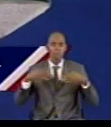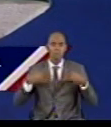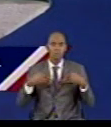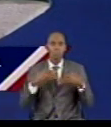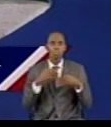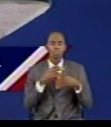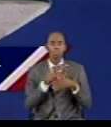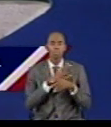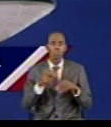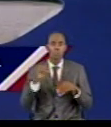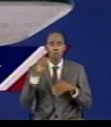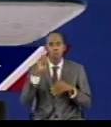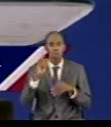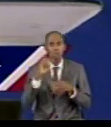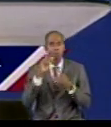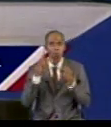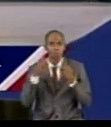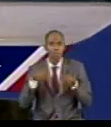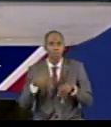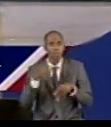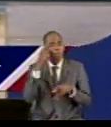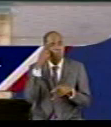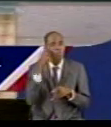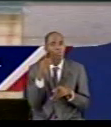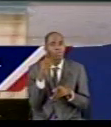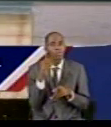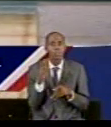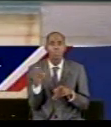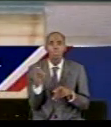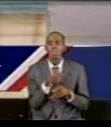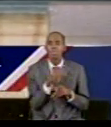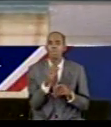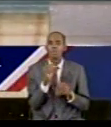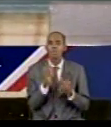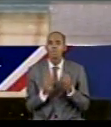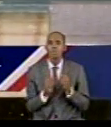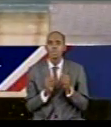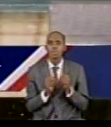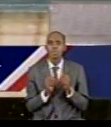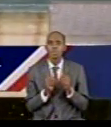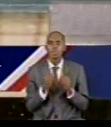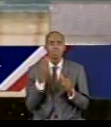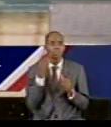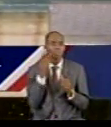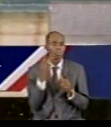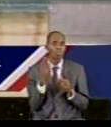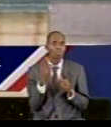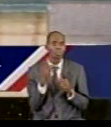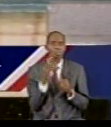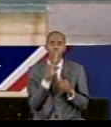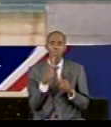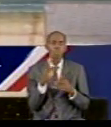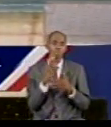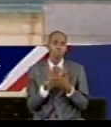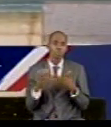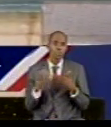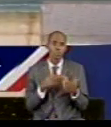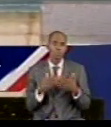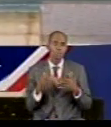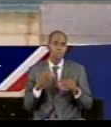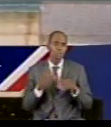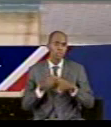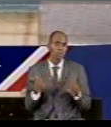person. For they who seemed to be somewhat in conference